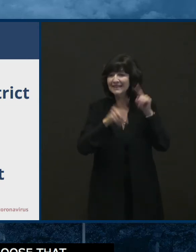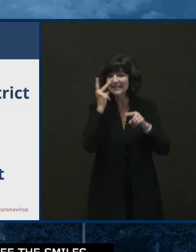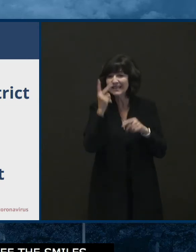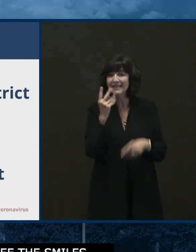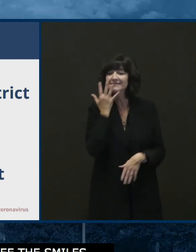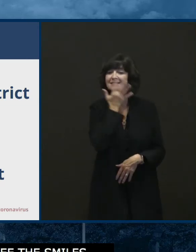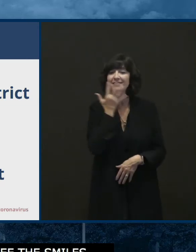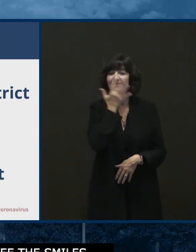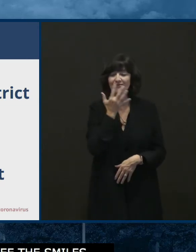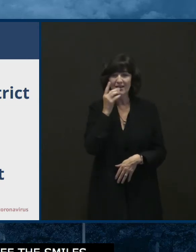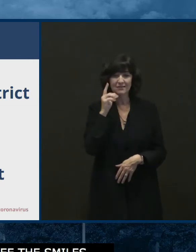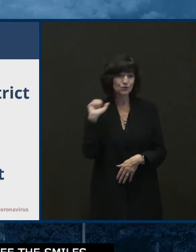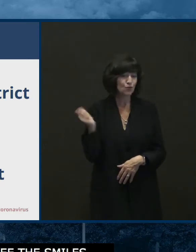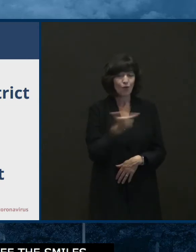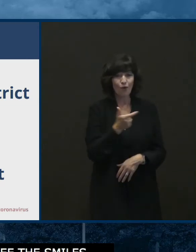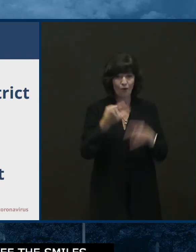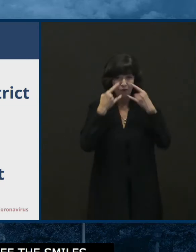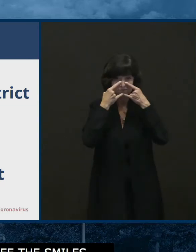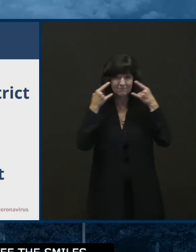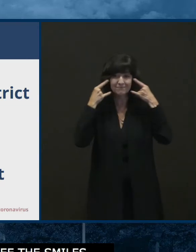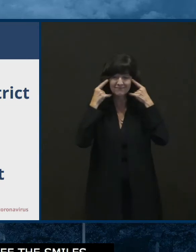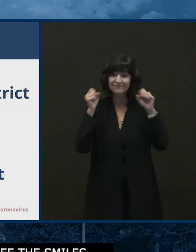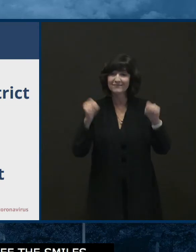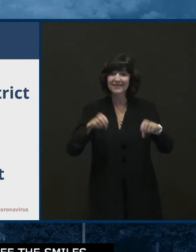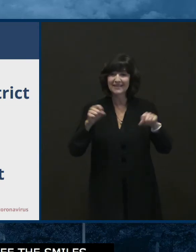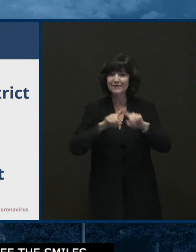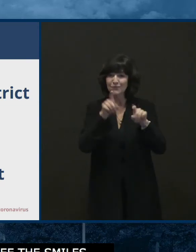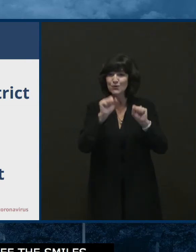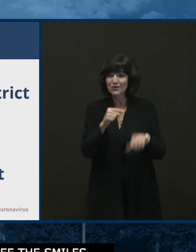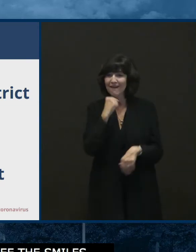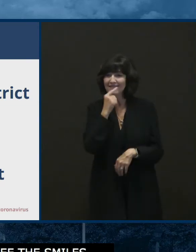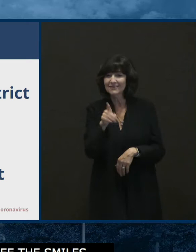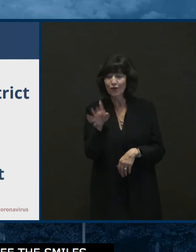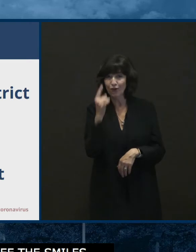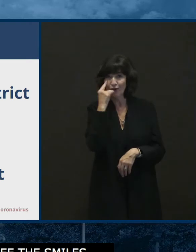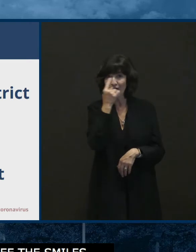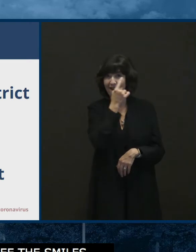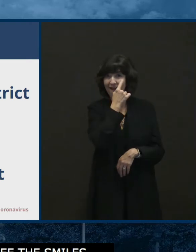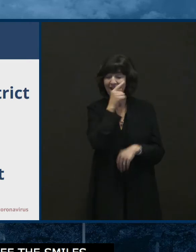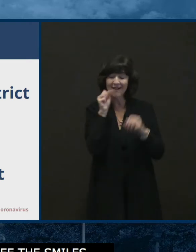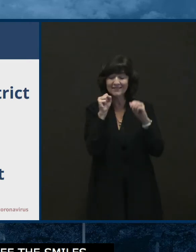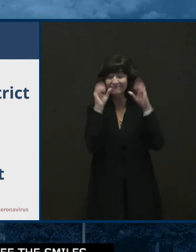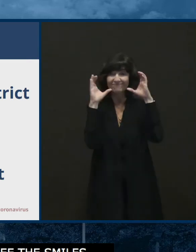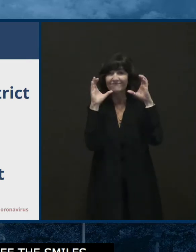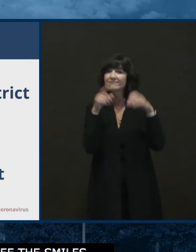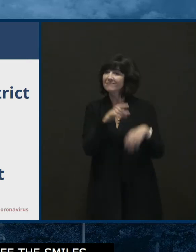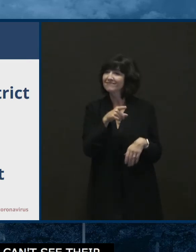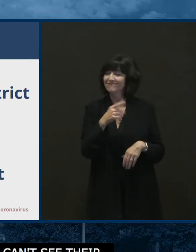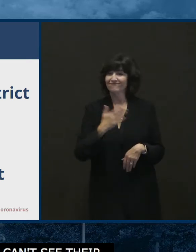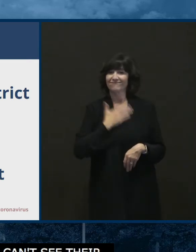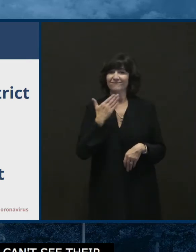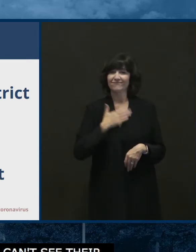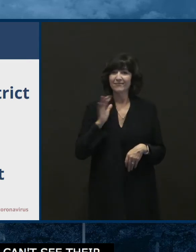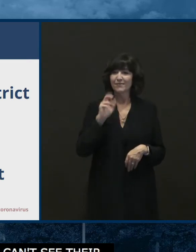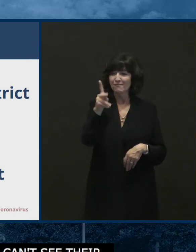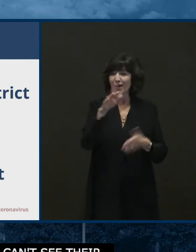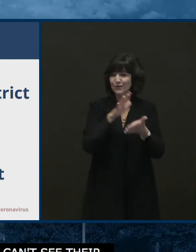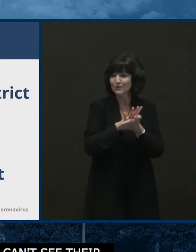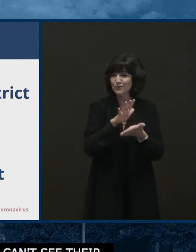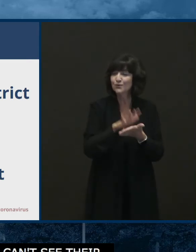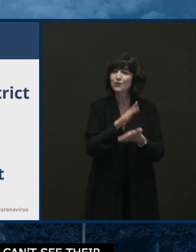they're all wearing their face coverings, but their eyes light up, and they're very glad to be back interacting with